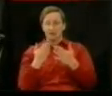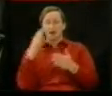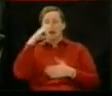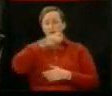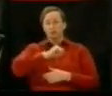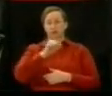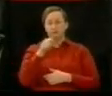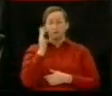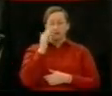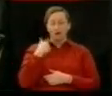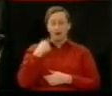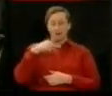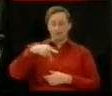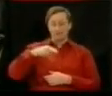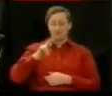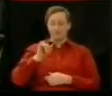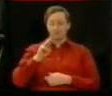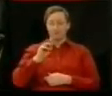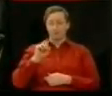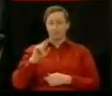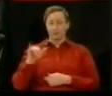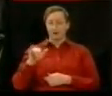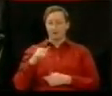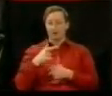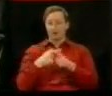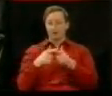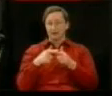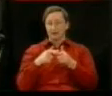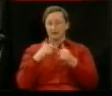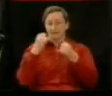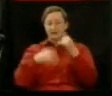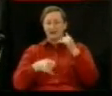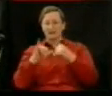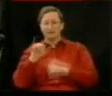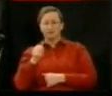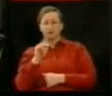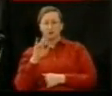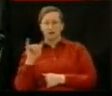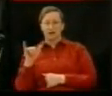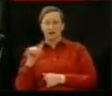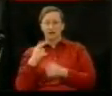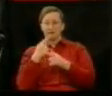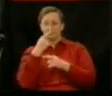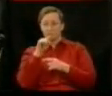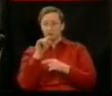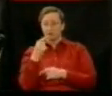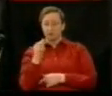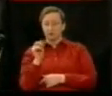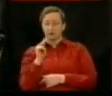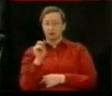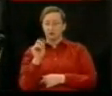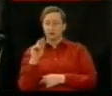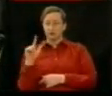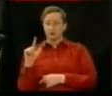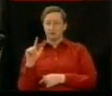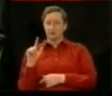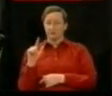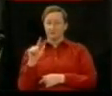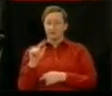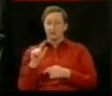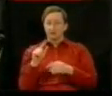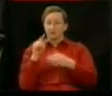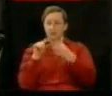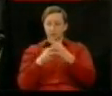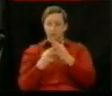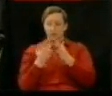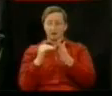you're having a primary and then a general sometime the end of July. We'd have it all done ready to be sworn in by around